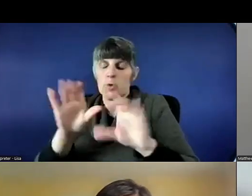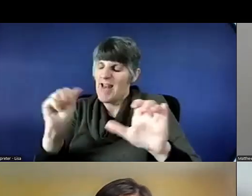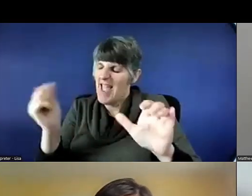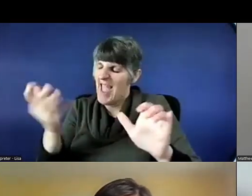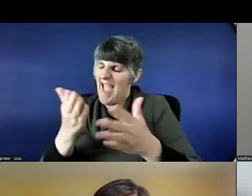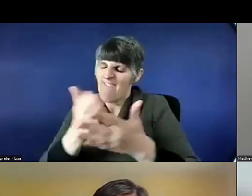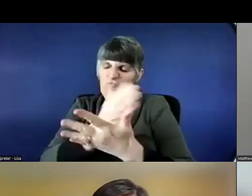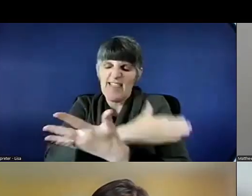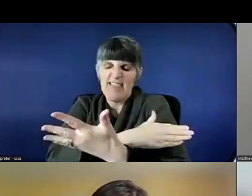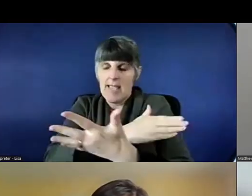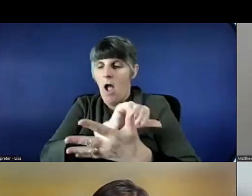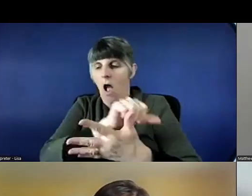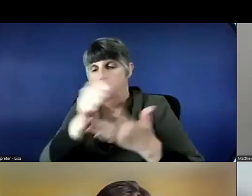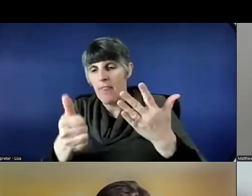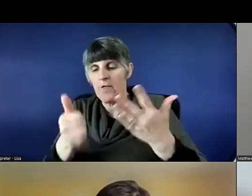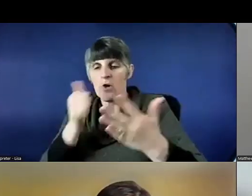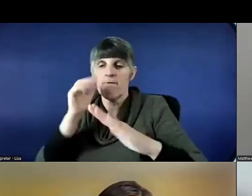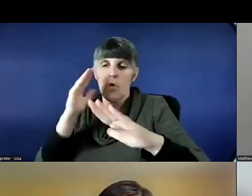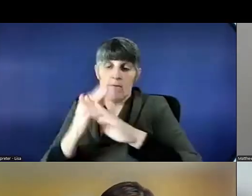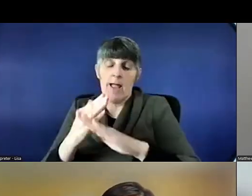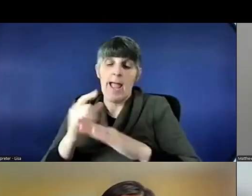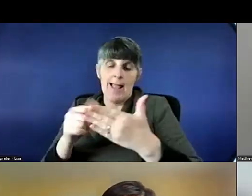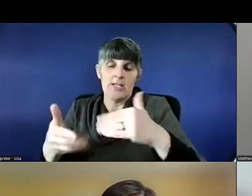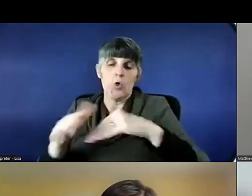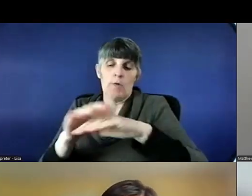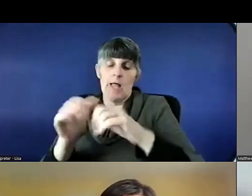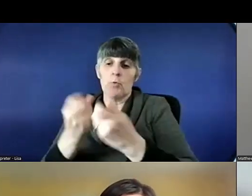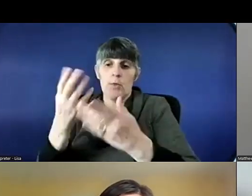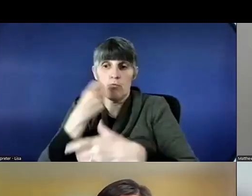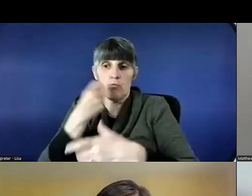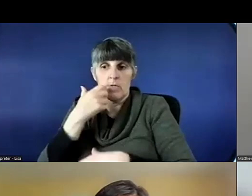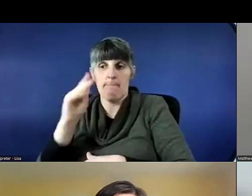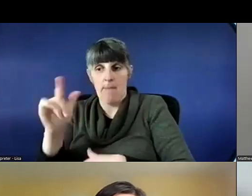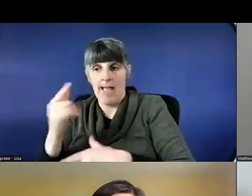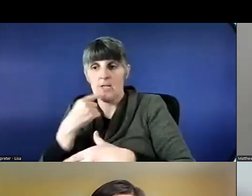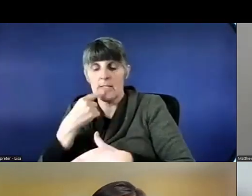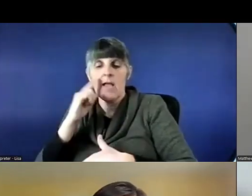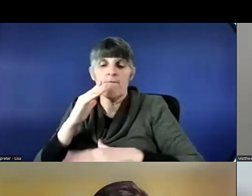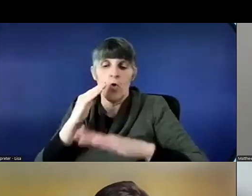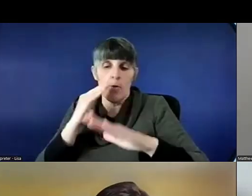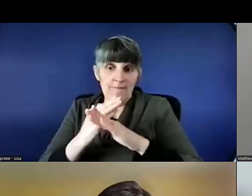everything possible to prevent, and this overlaps with a lot of what Michael was saying, to prevent